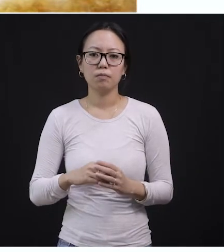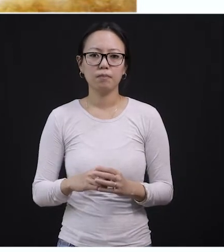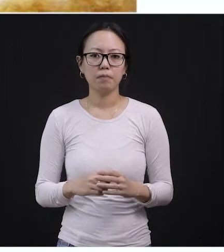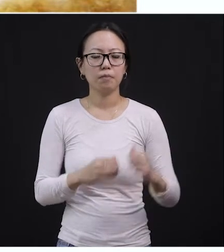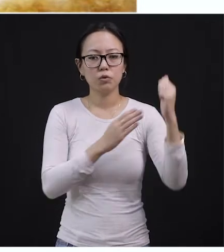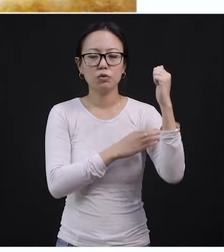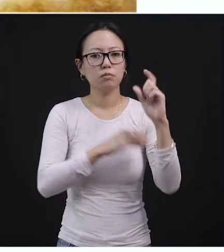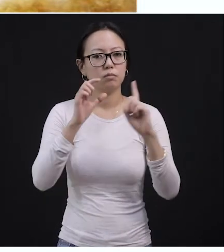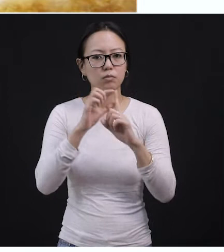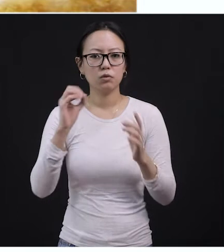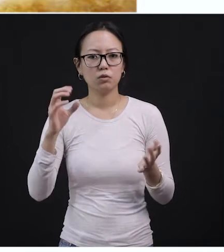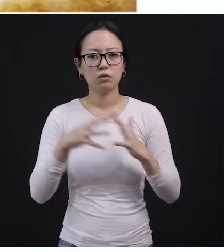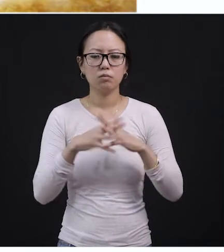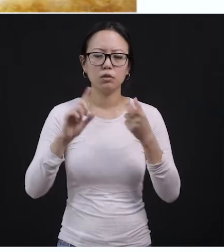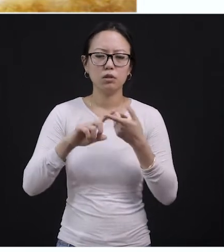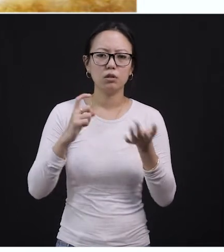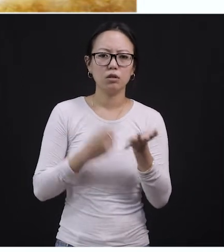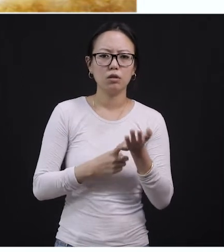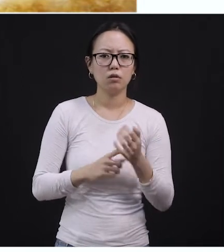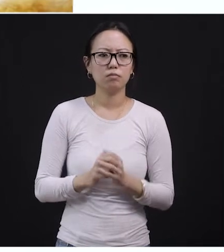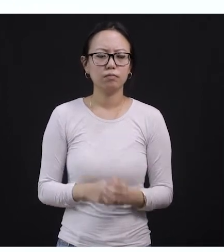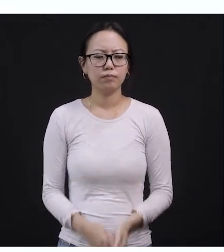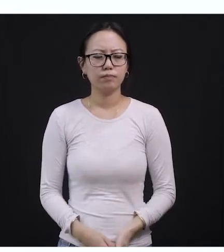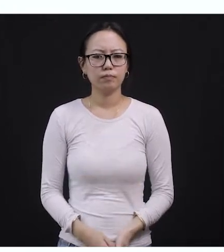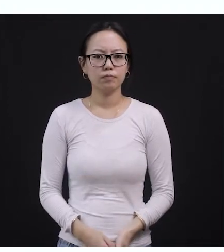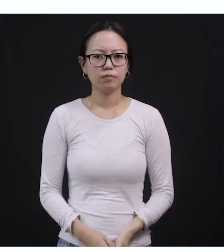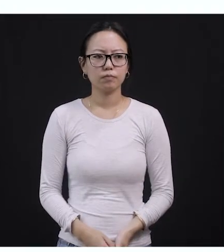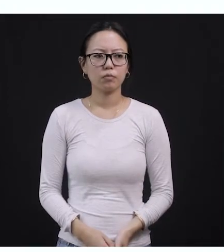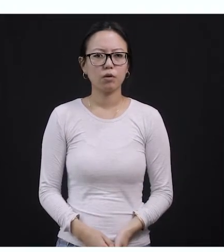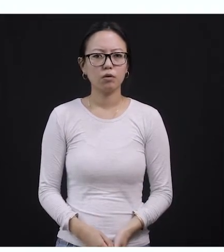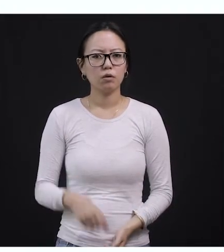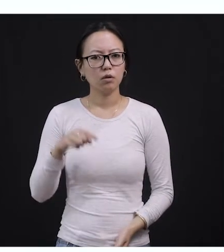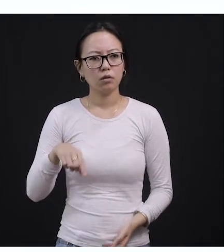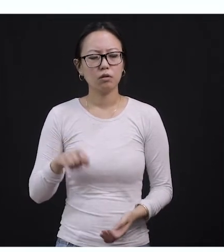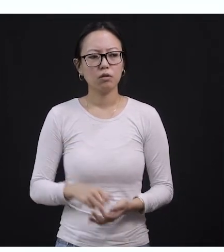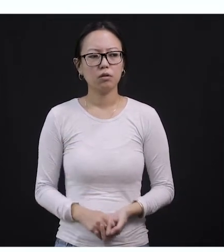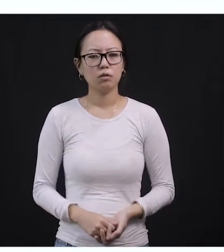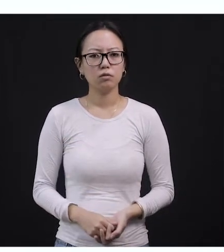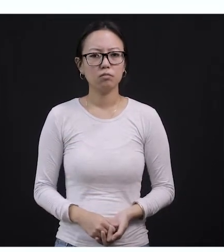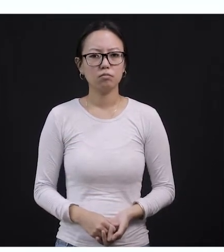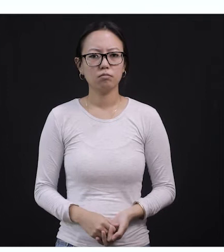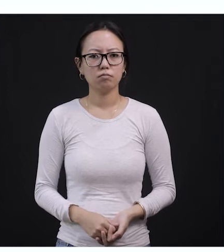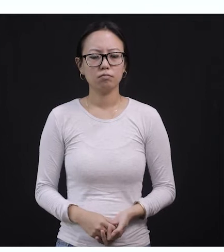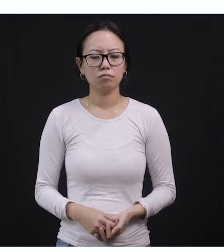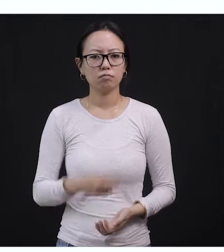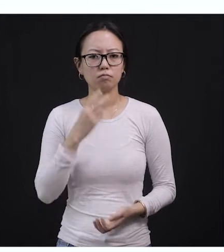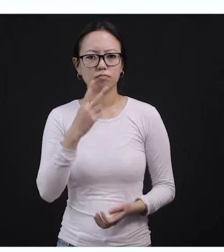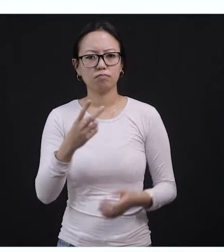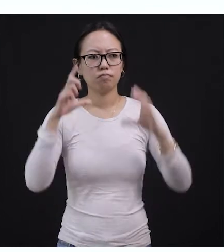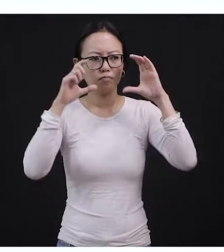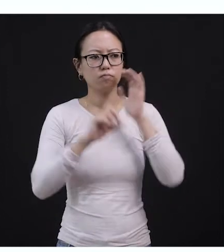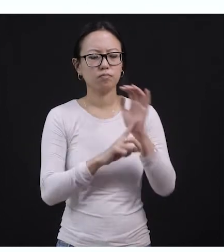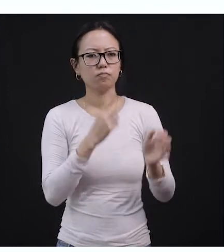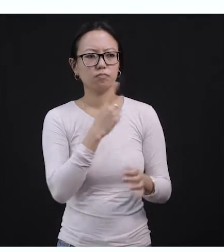the end of the Harshavardhana times. Now here you see this man, right?